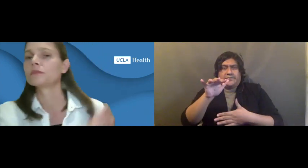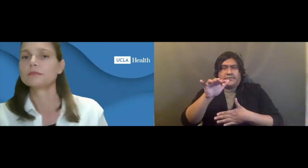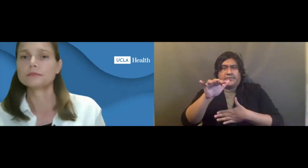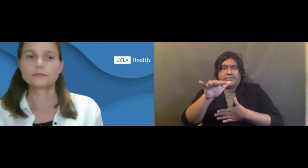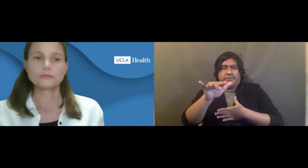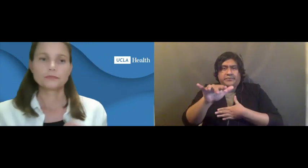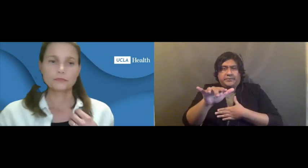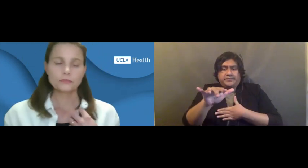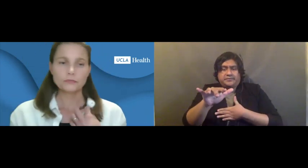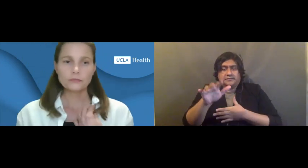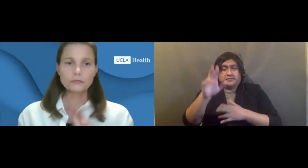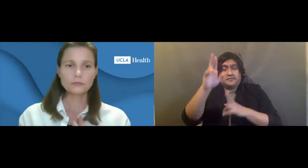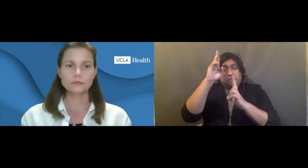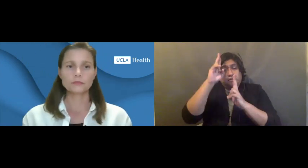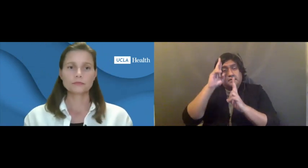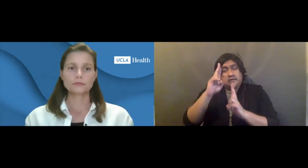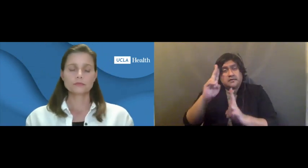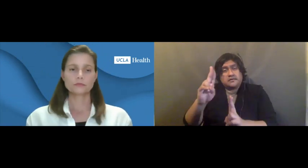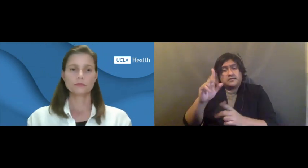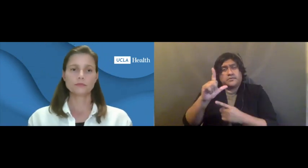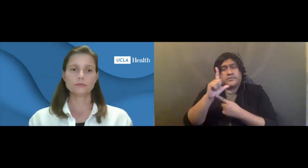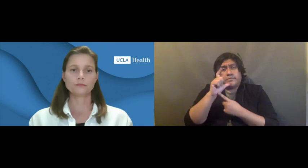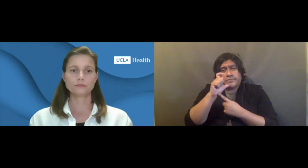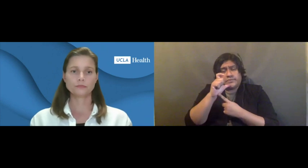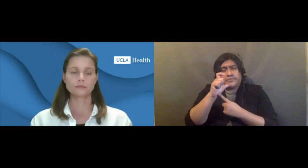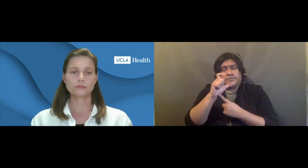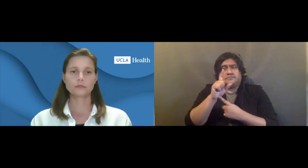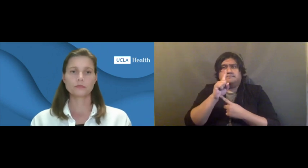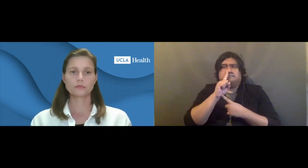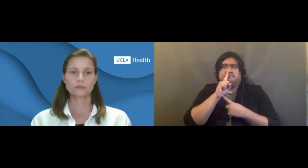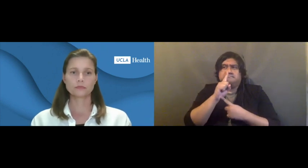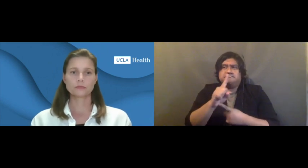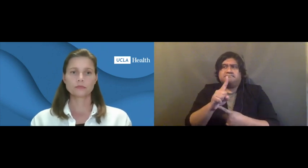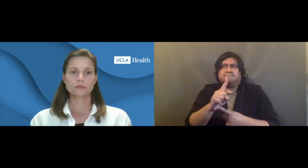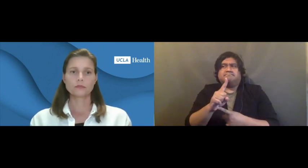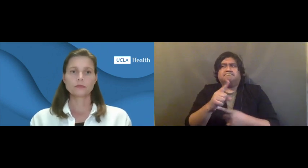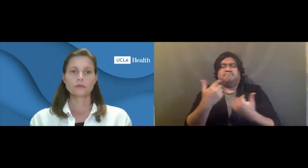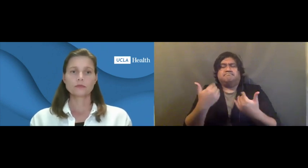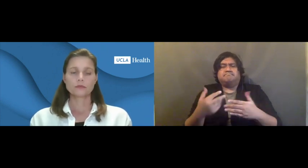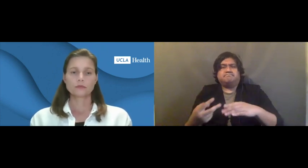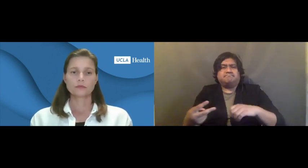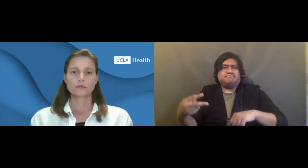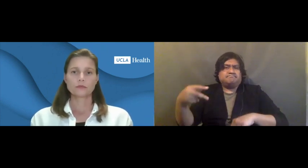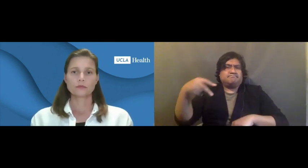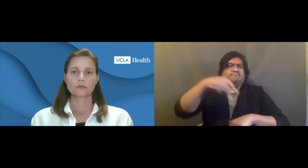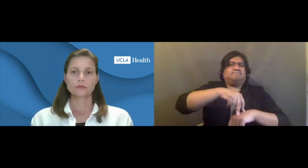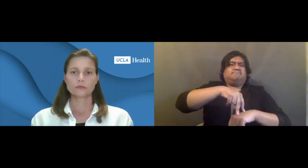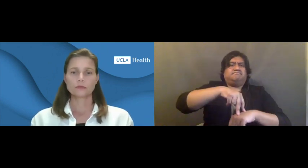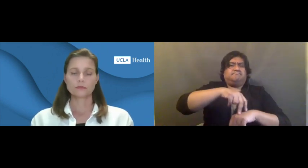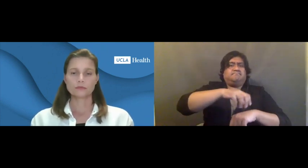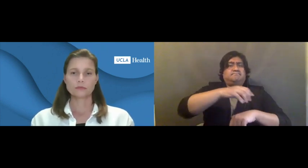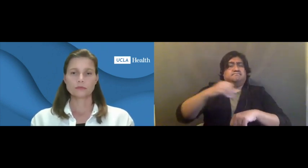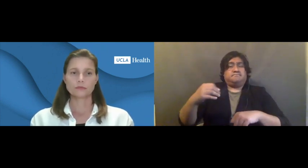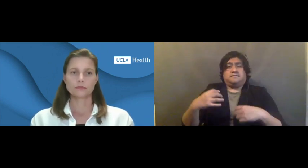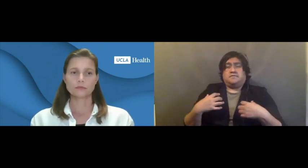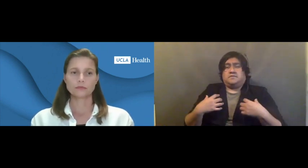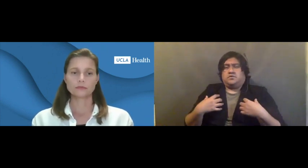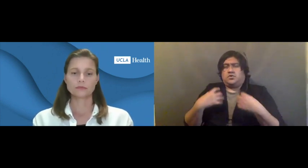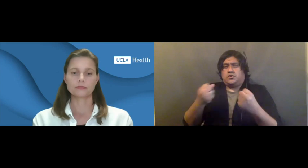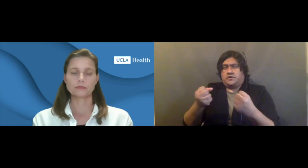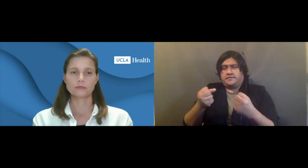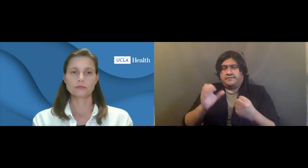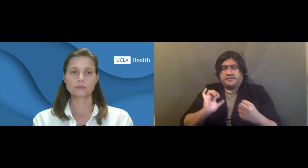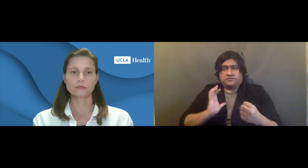And honoring the resilience and the courage of the trans and non-binary